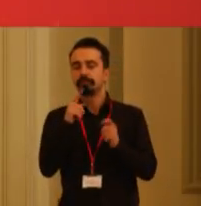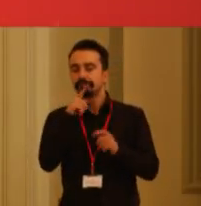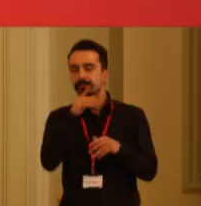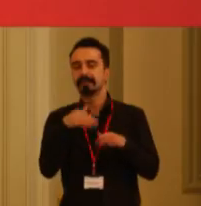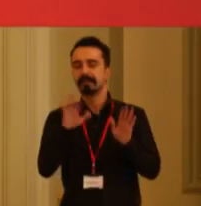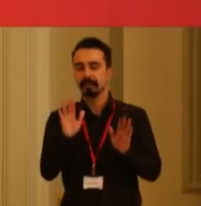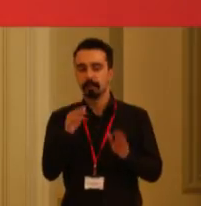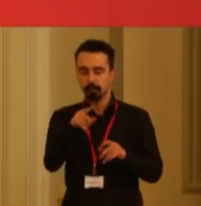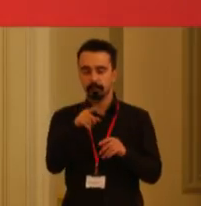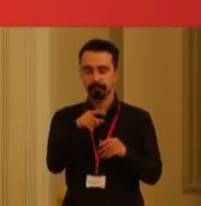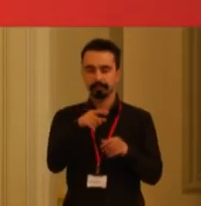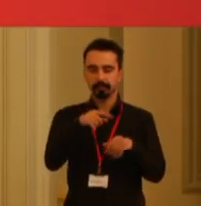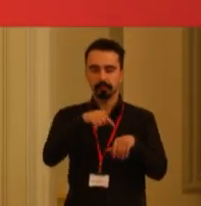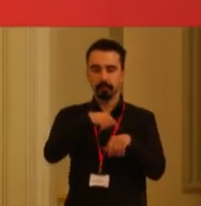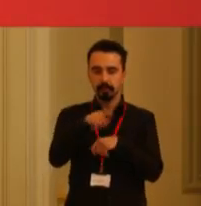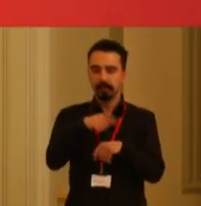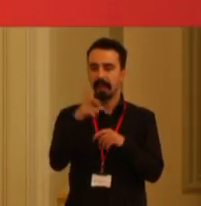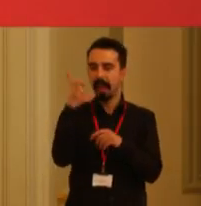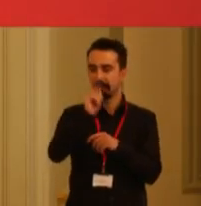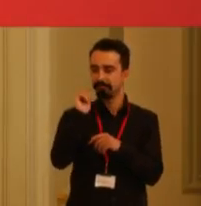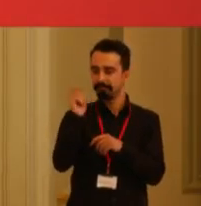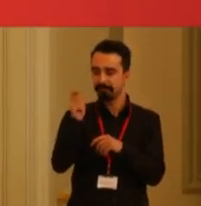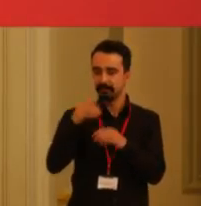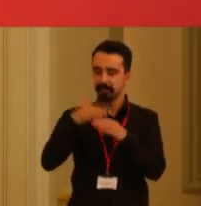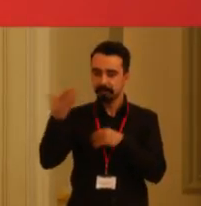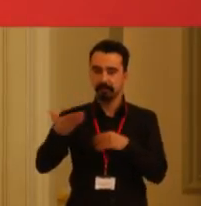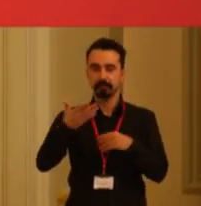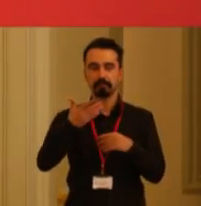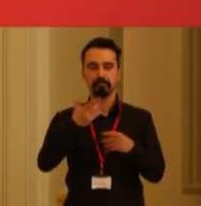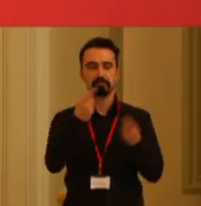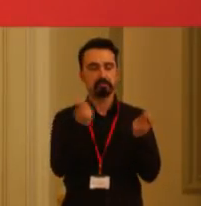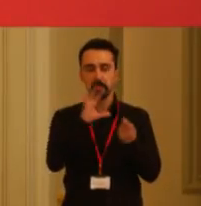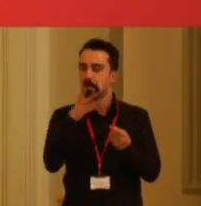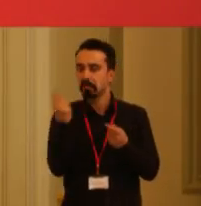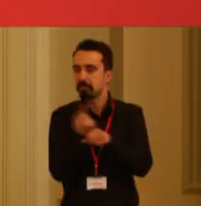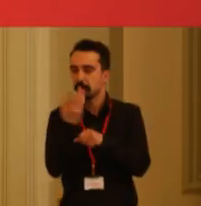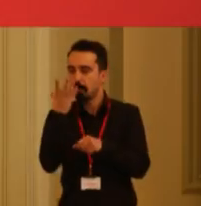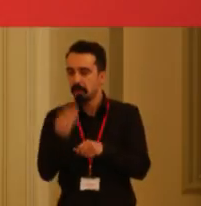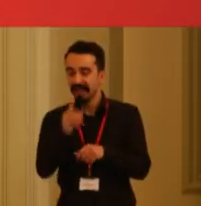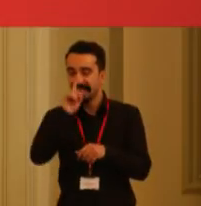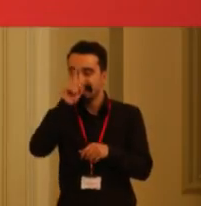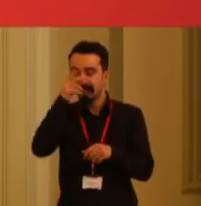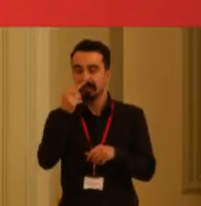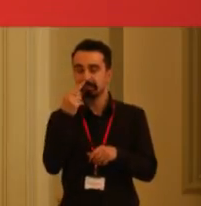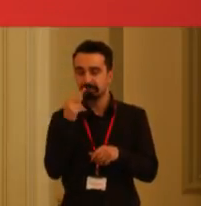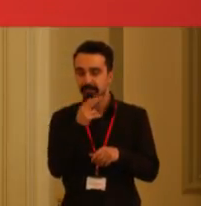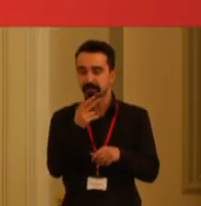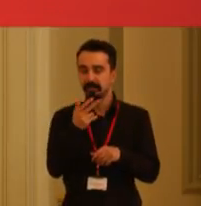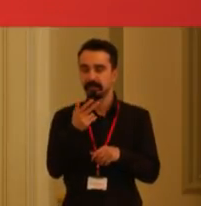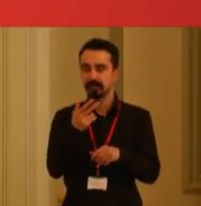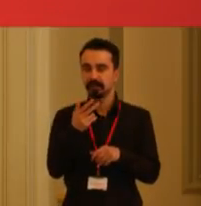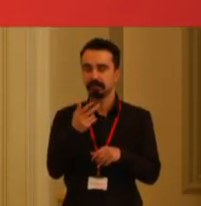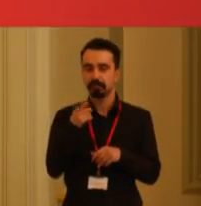financial assistance. Apart from scholarships and things, could be mentorship, could be other things. It doesn't have